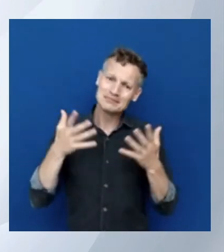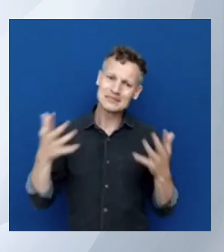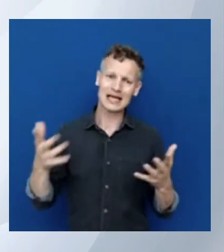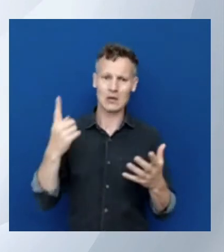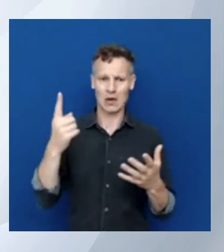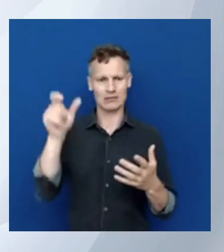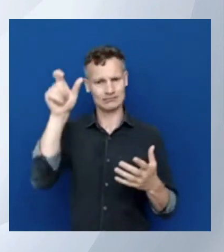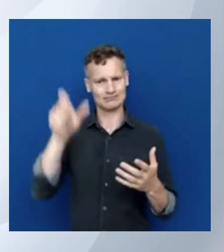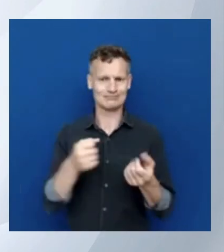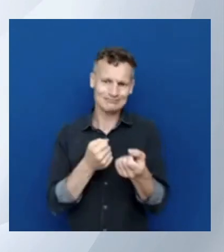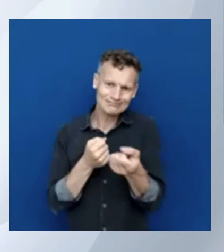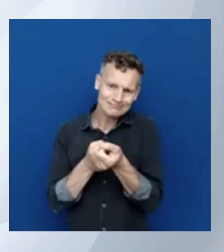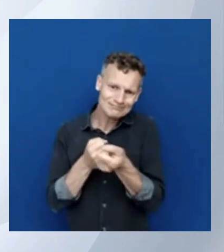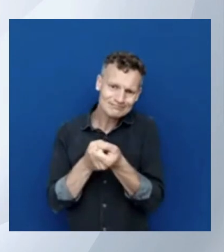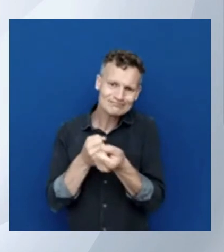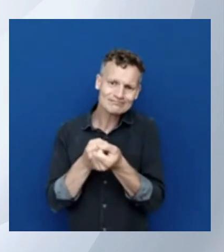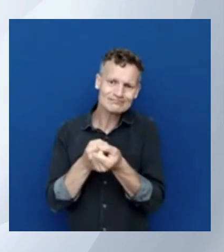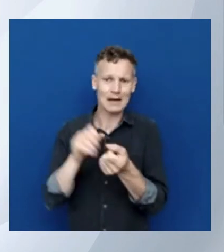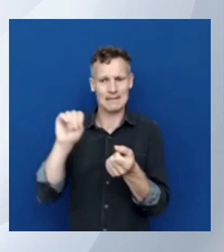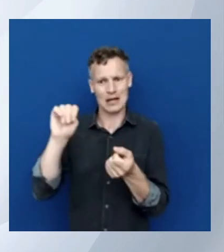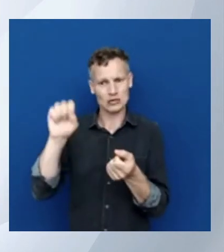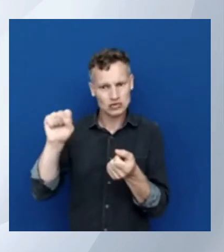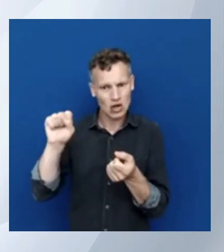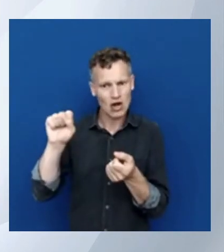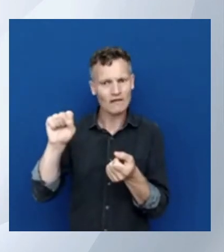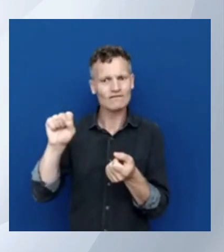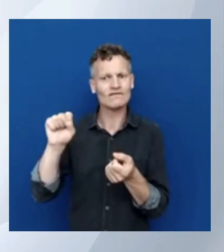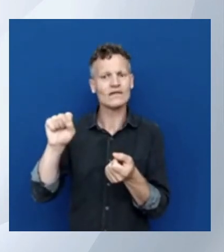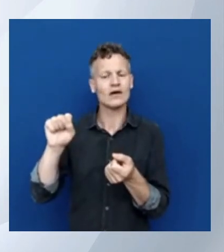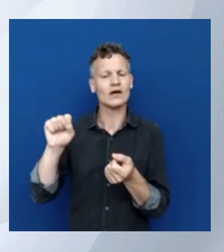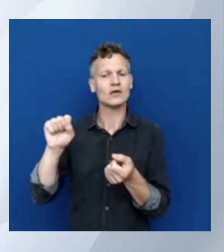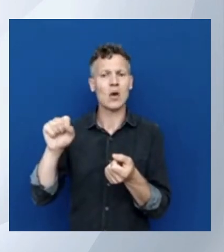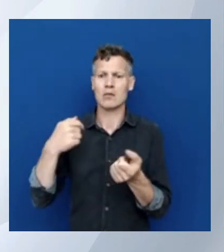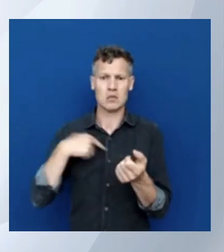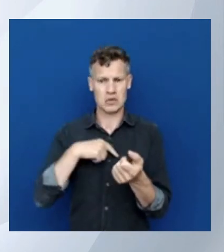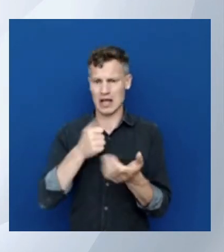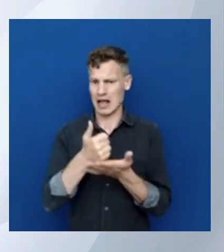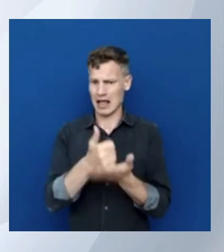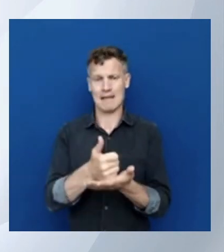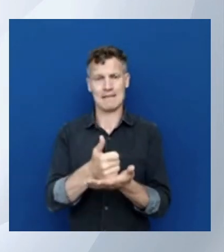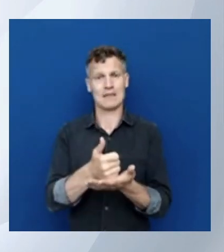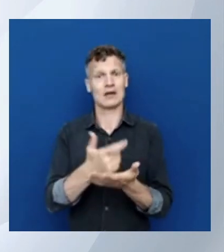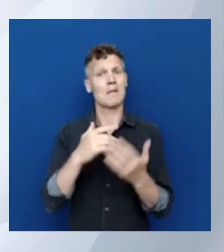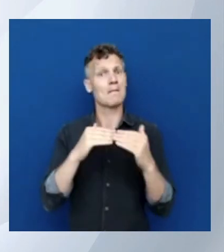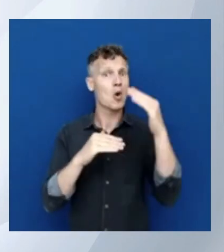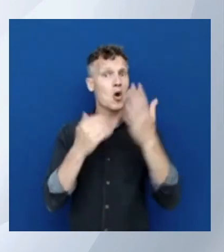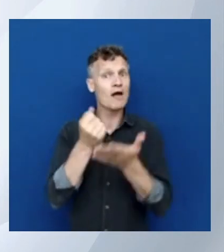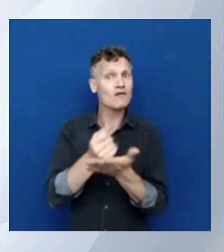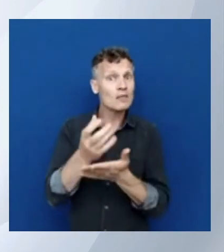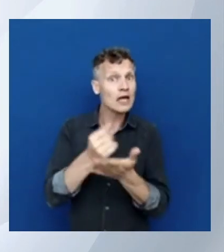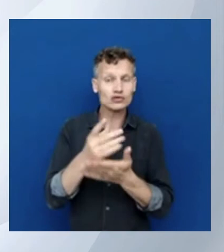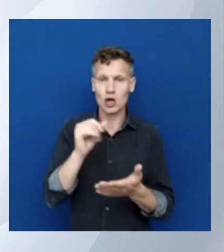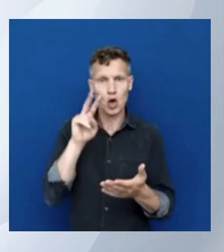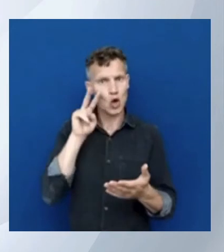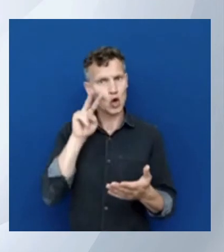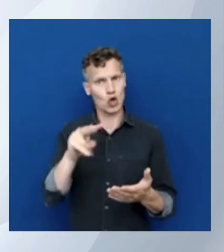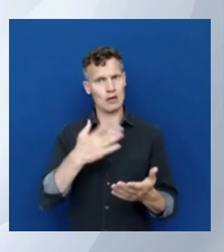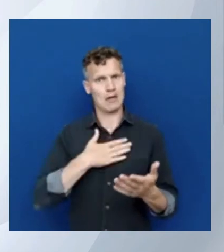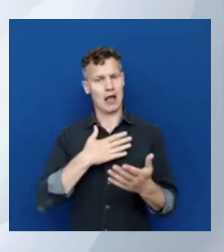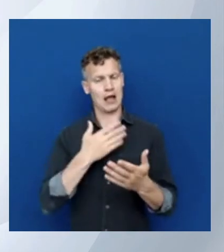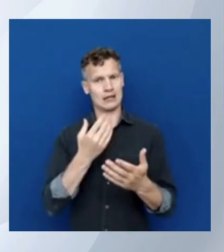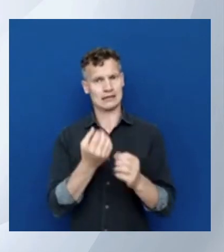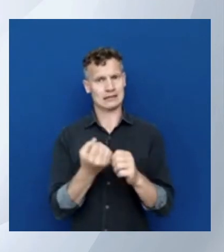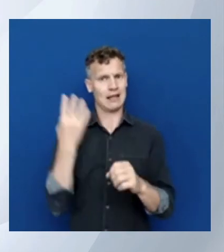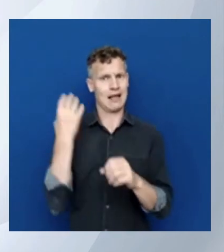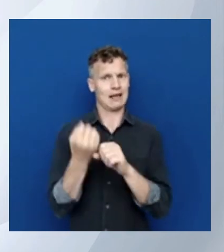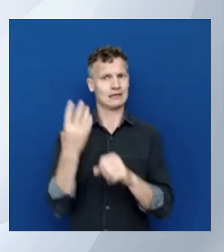same journey that we can actually help you with. So for more information, you can go and look at the slide decks that I have and on the tool sets and